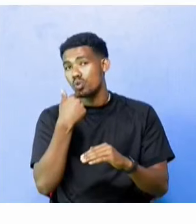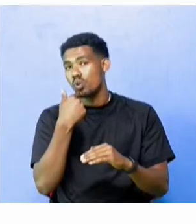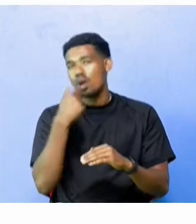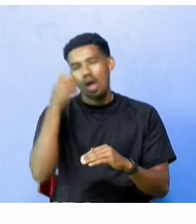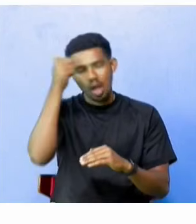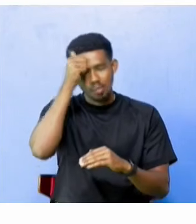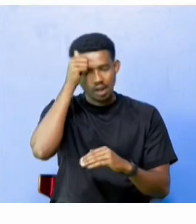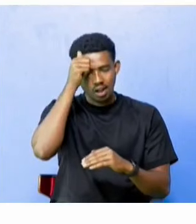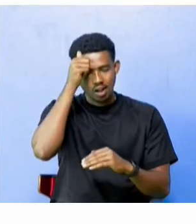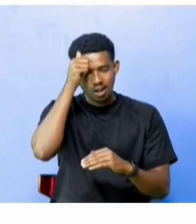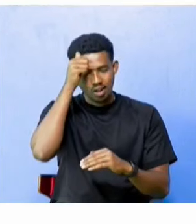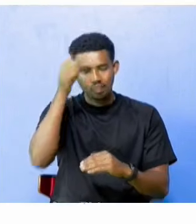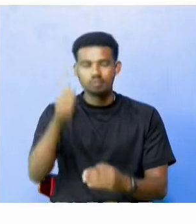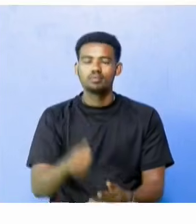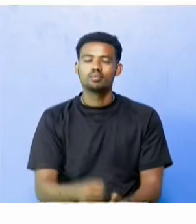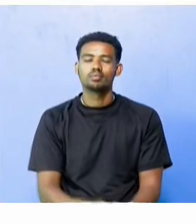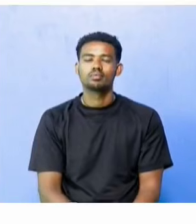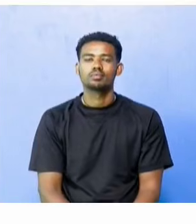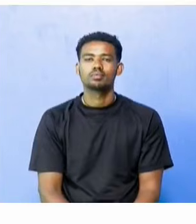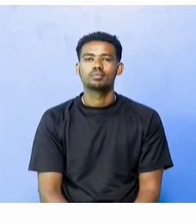Abel.